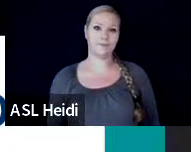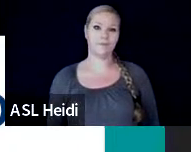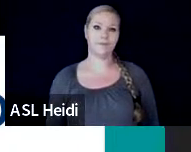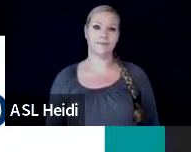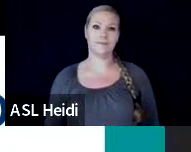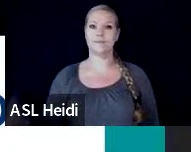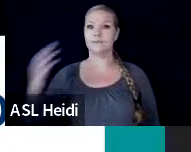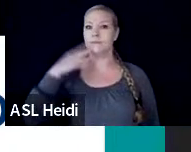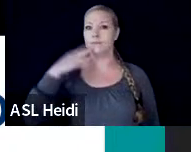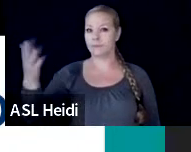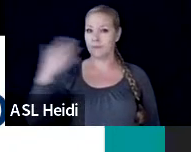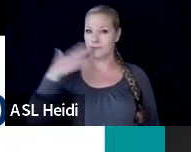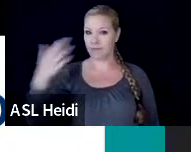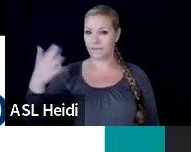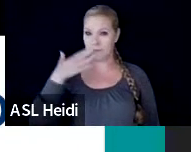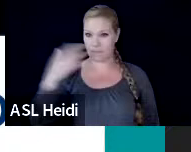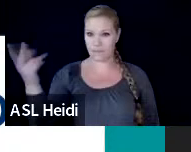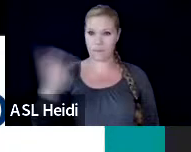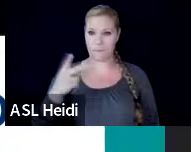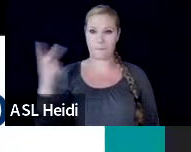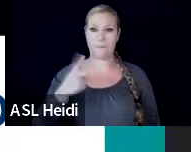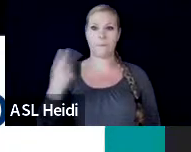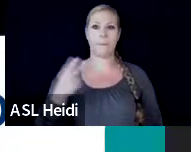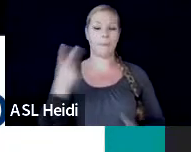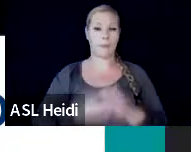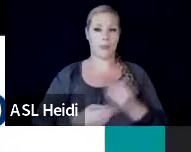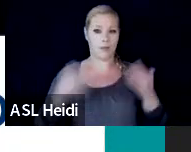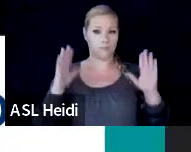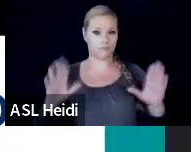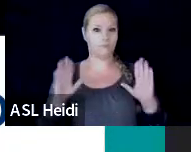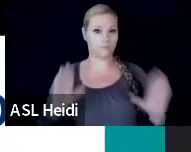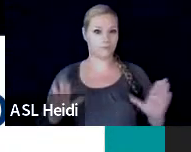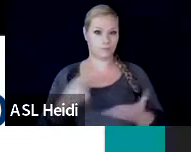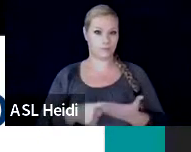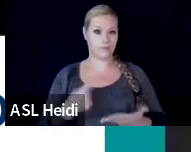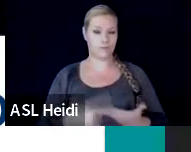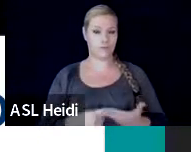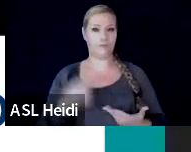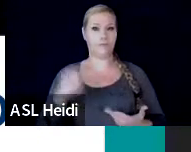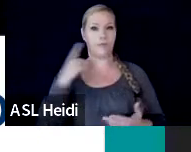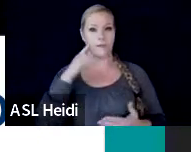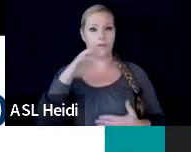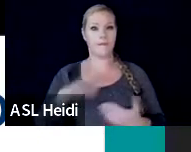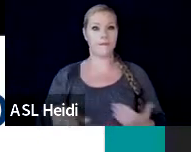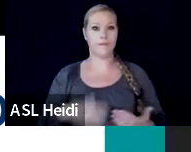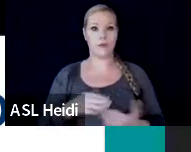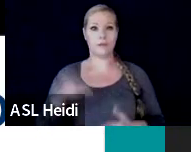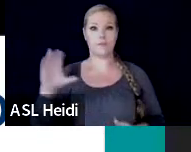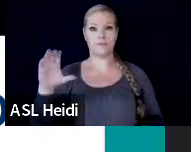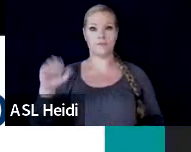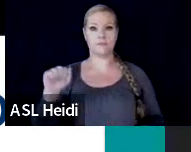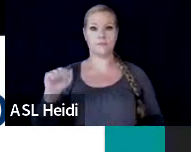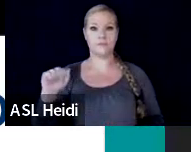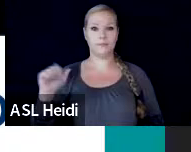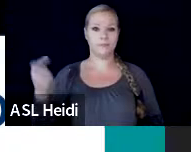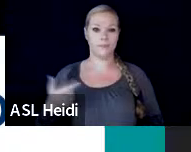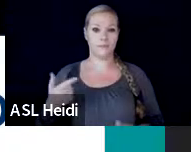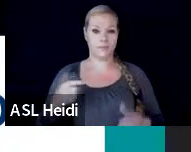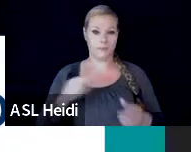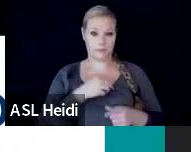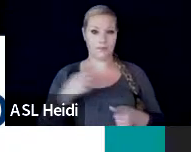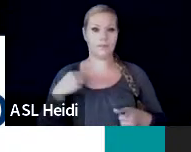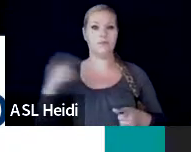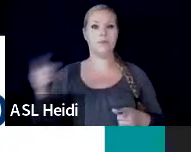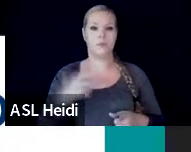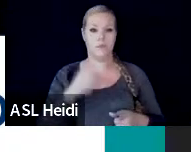Thanks to you both. Very good discussion, and just for all of CAG members, we'll have ongoing opportunity to